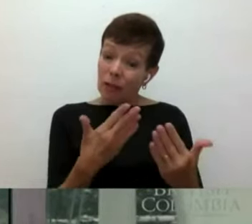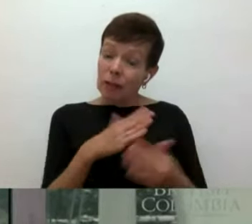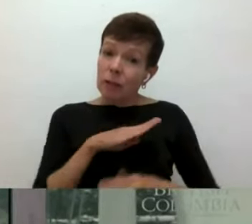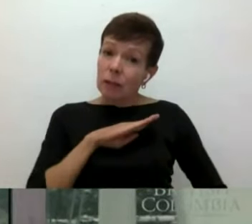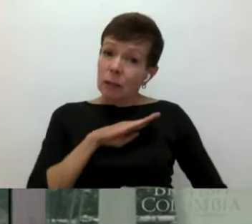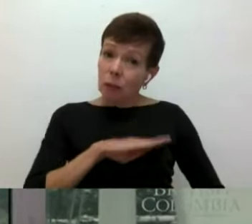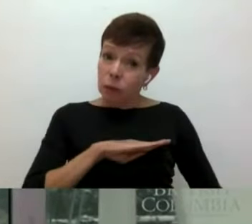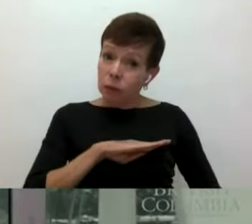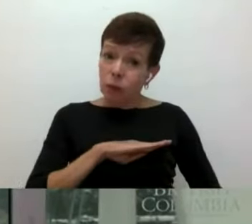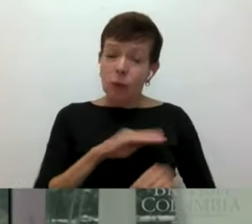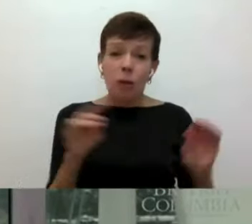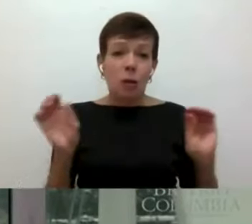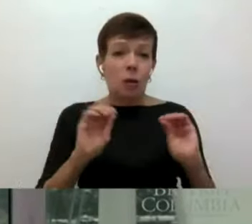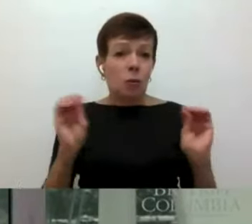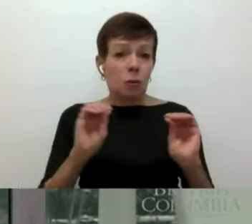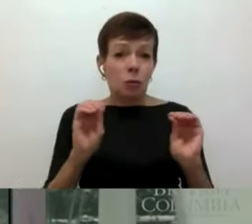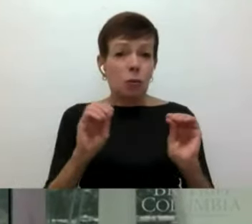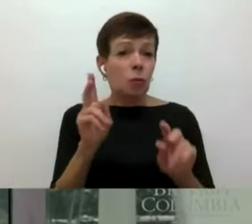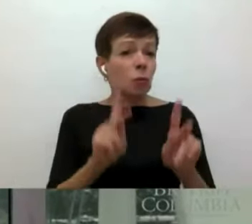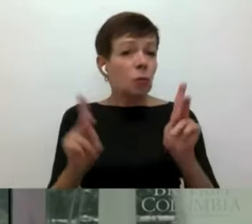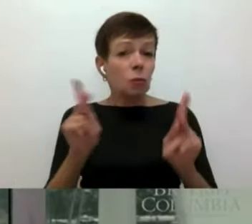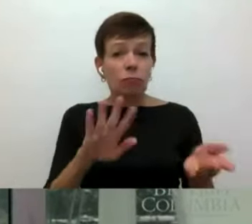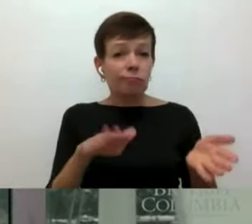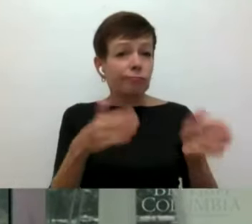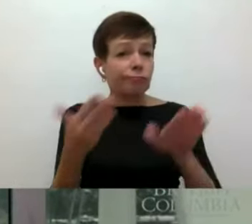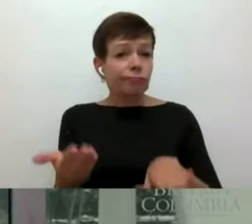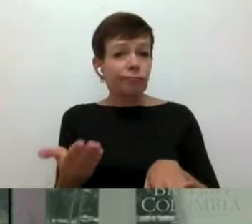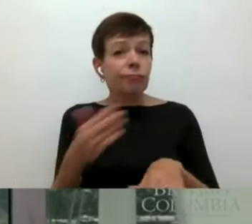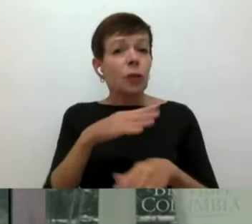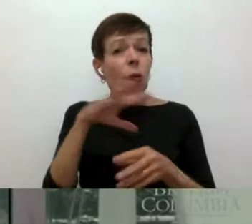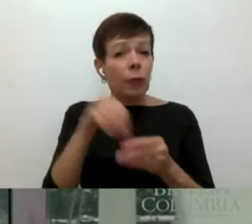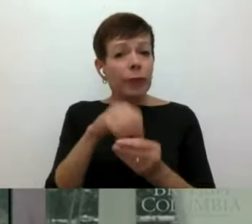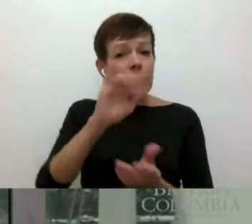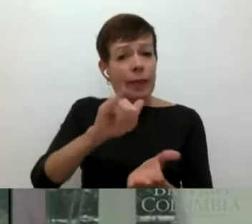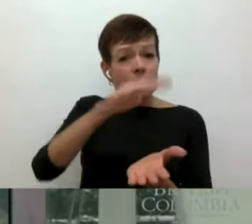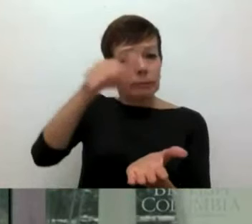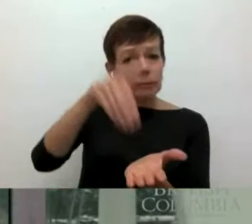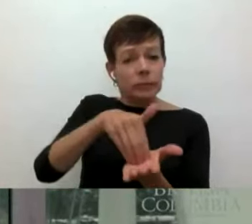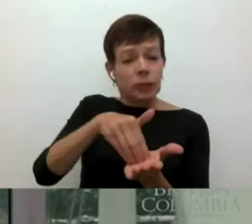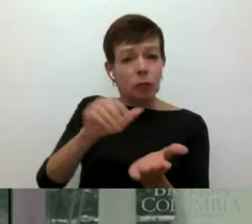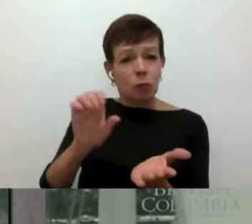relieved and thankful to hear that, as of yet, no lives have been